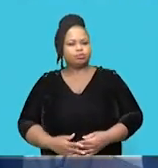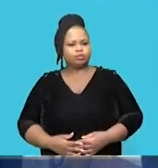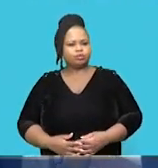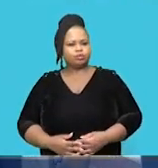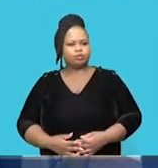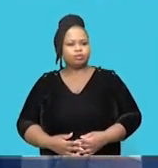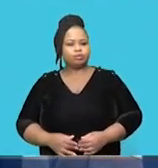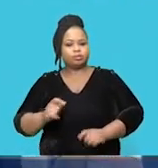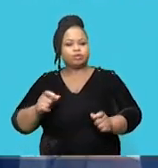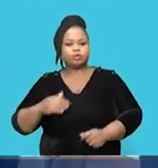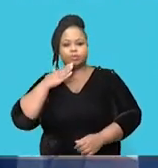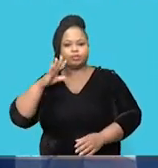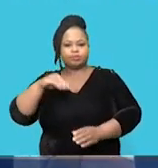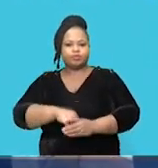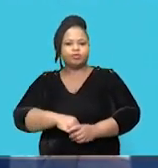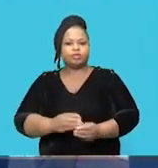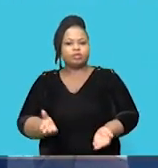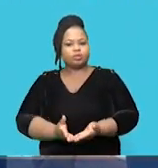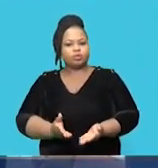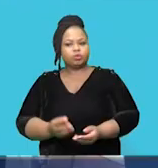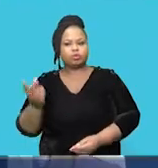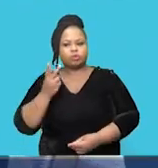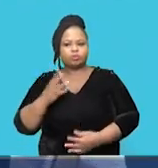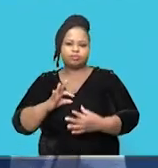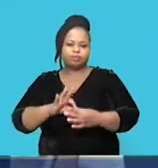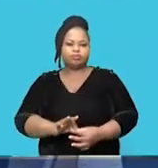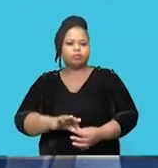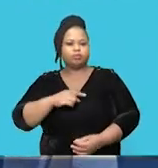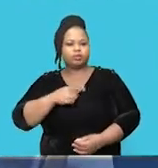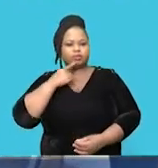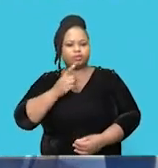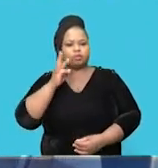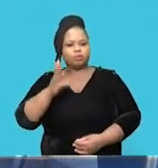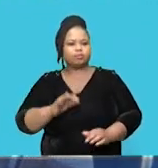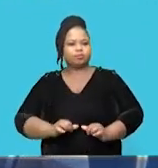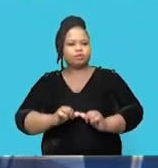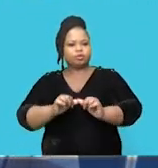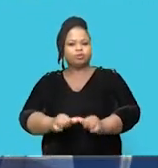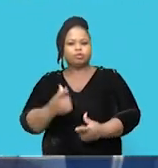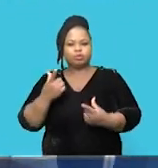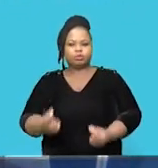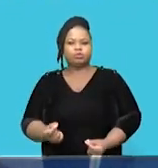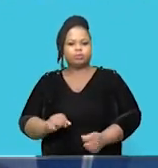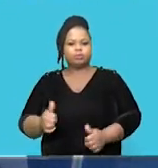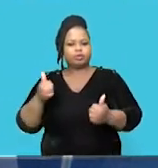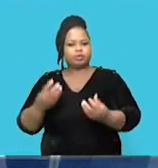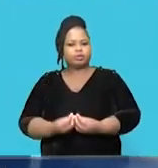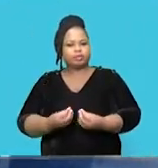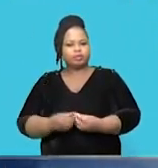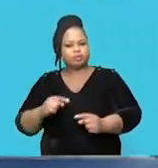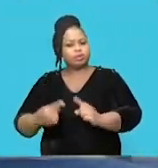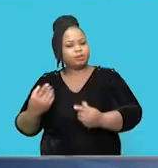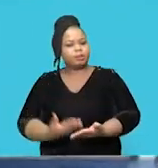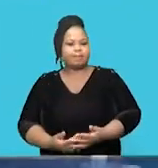Abathathi nxaxheba ebebezima sekwesi sikolo bazibophelele ngokuqhubeka nokwenza iminikelo eza kuzisa umehluko kuso.